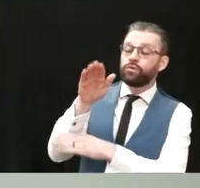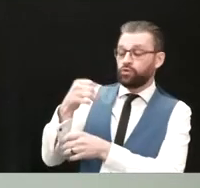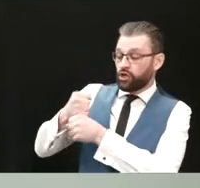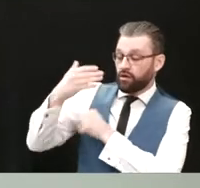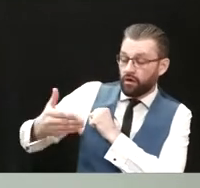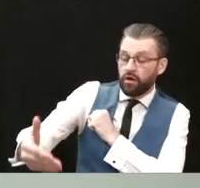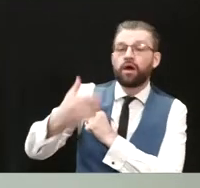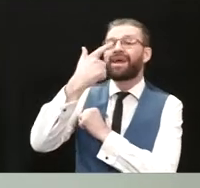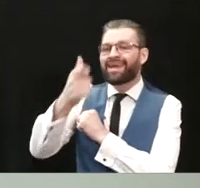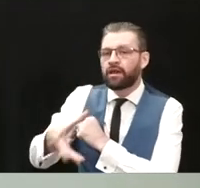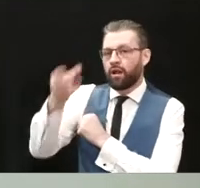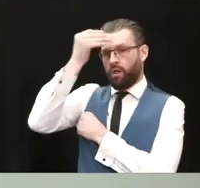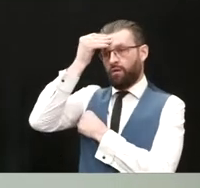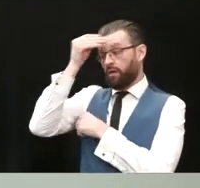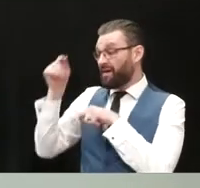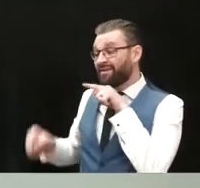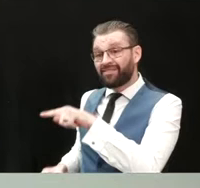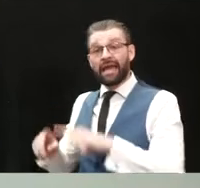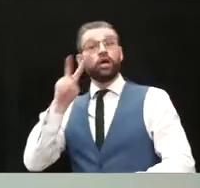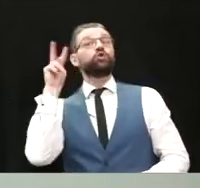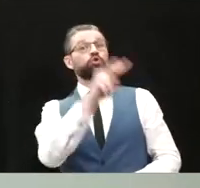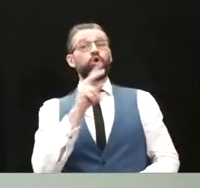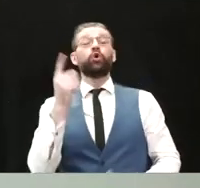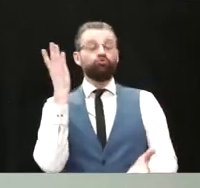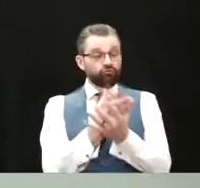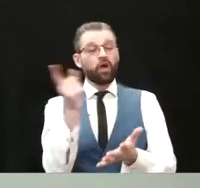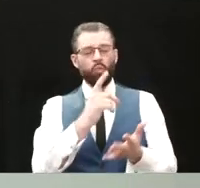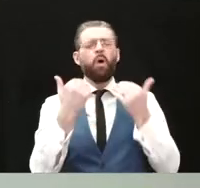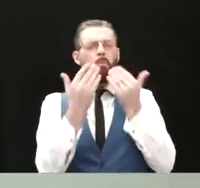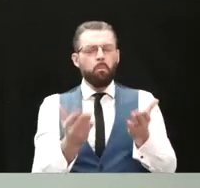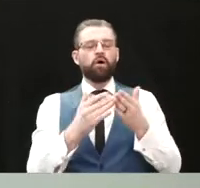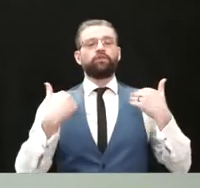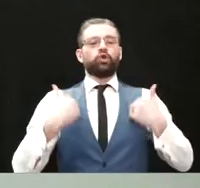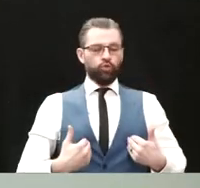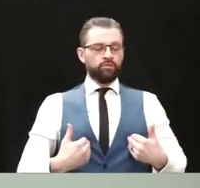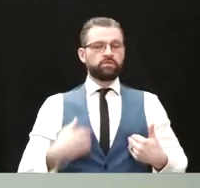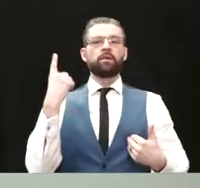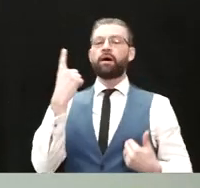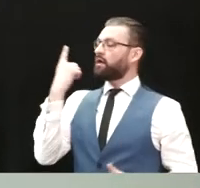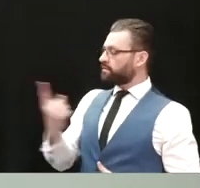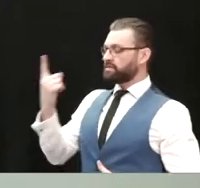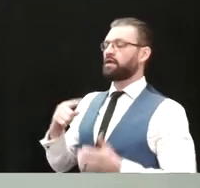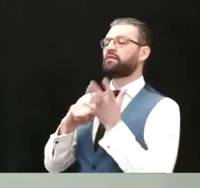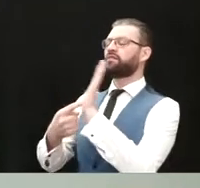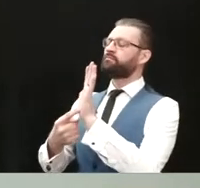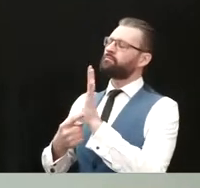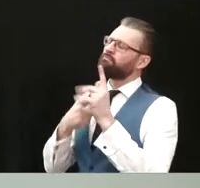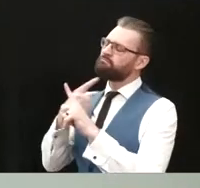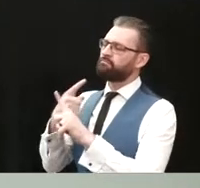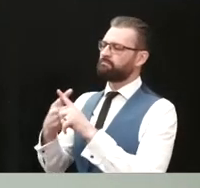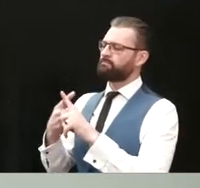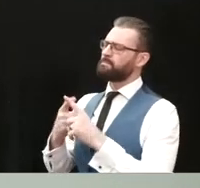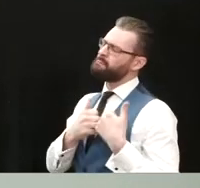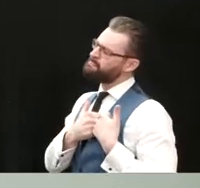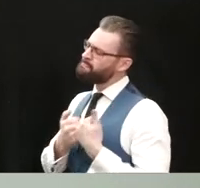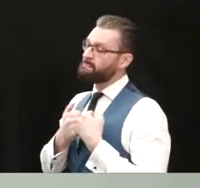They witnessed the very worst of humanity, yet they demonstrate strength, positivity, and kindness,